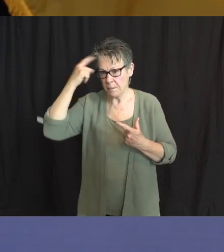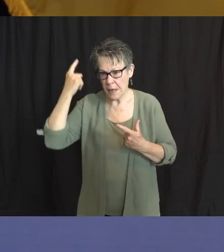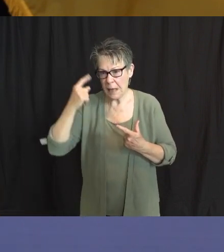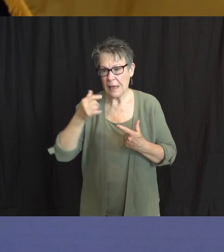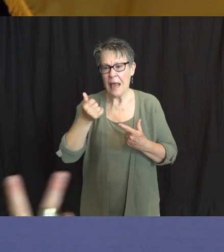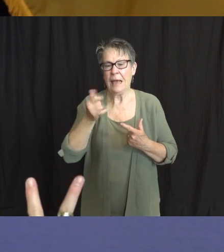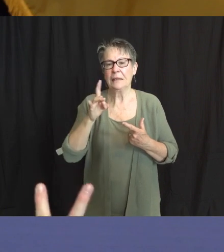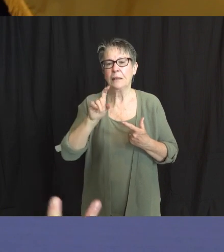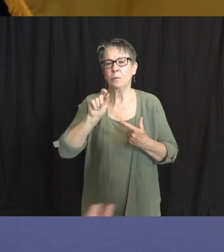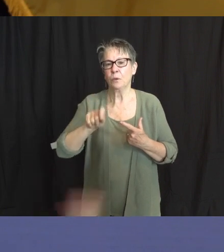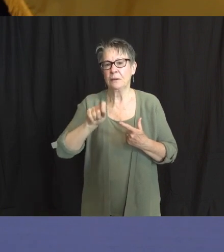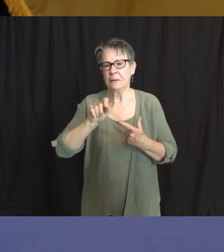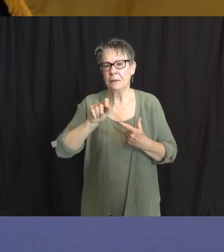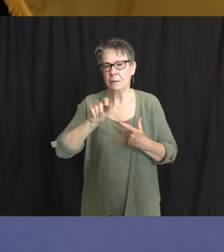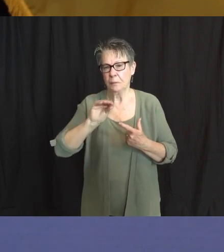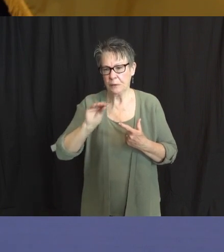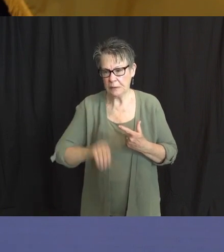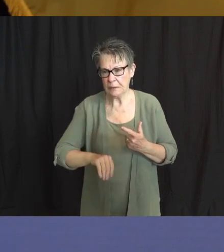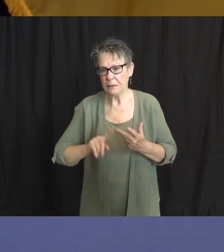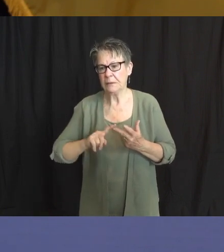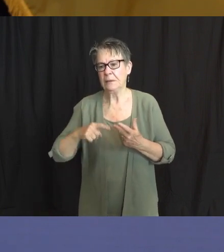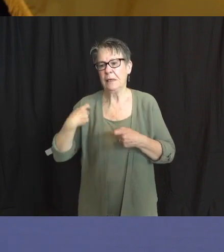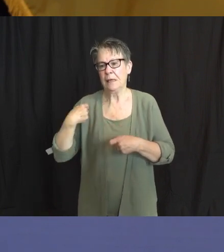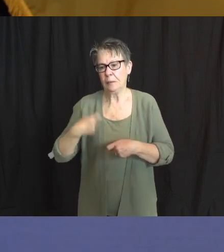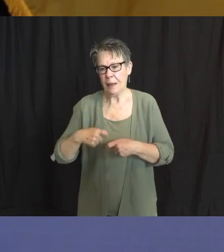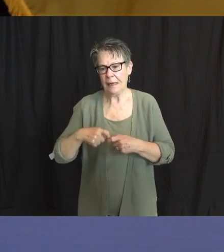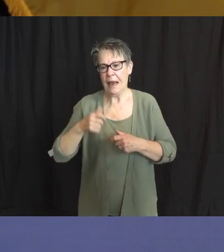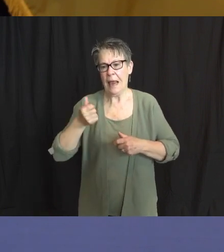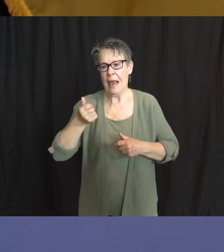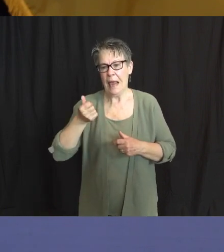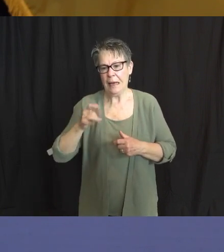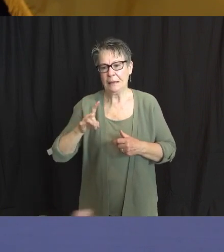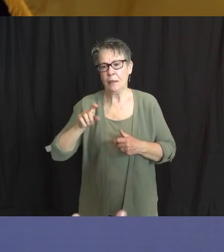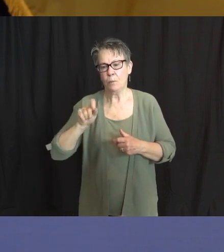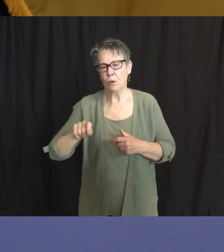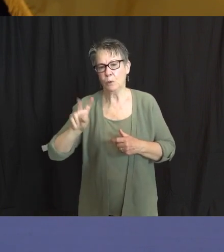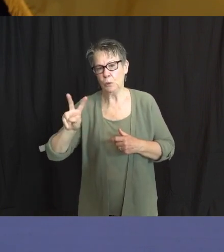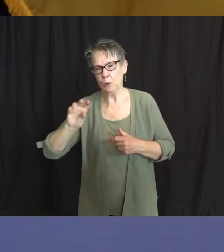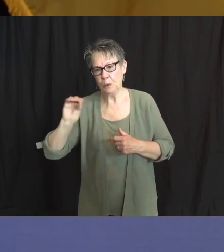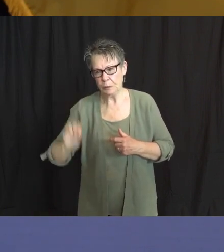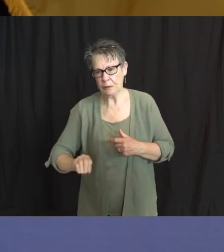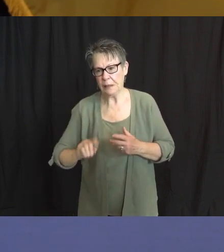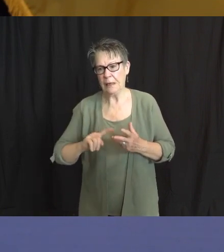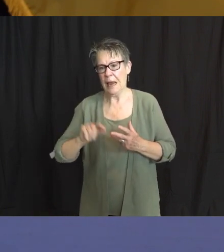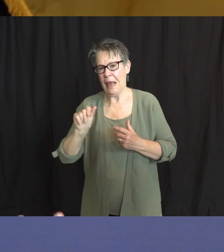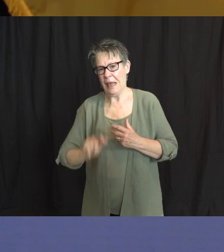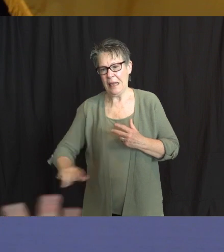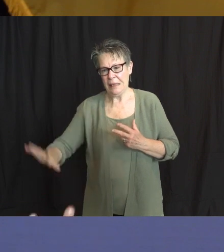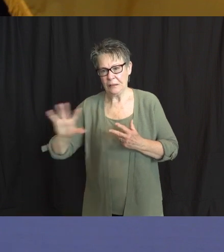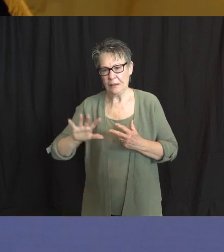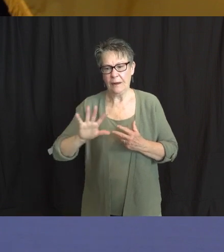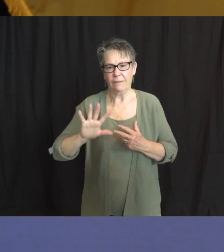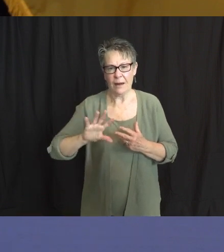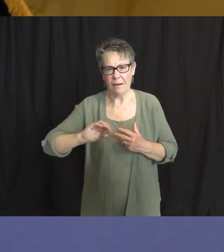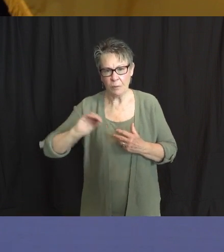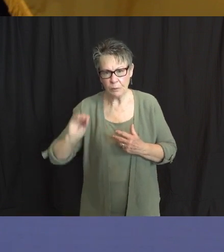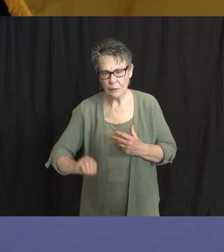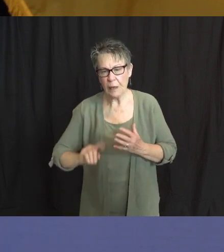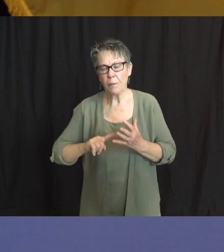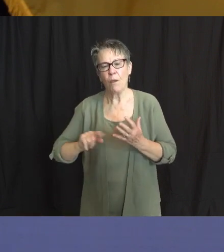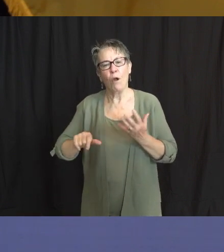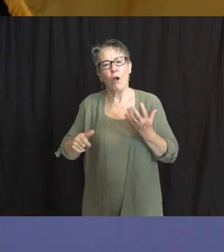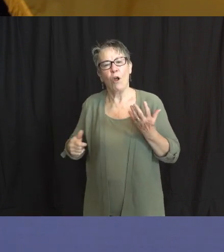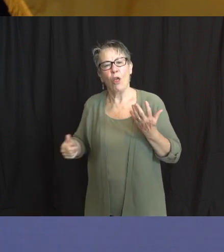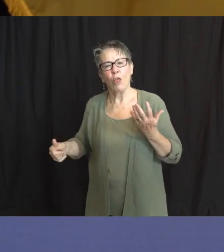Asian 5.5, and other 3.3. There are 527 long-term care facilities in the